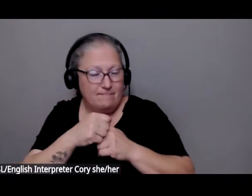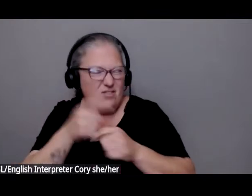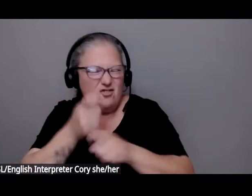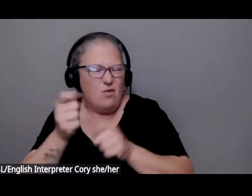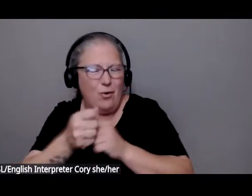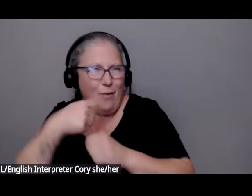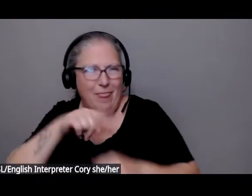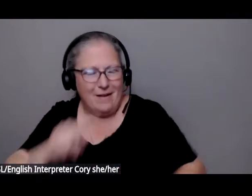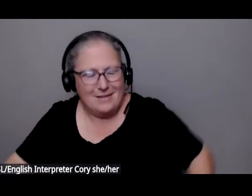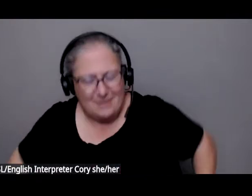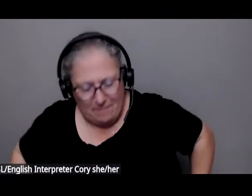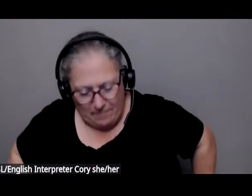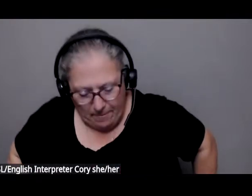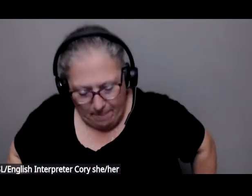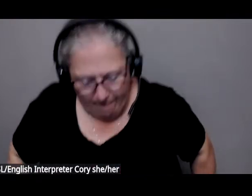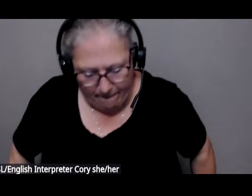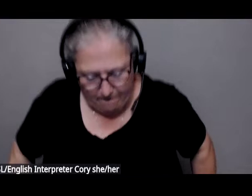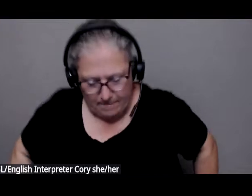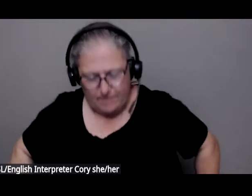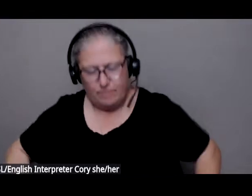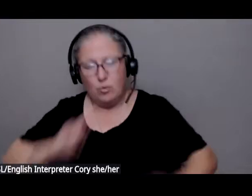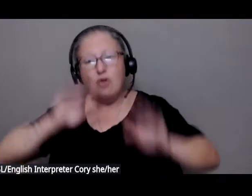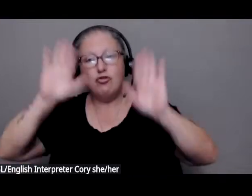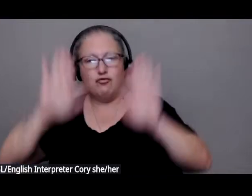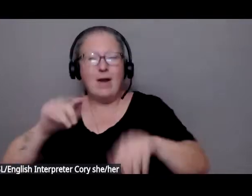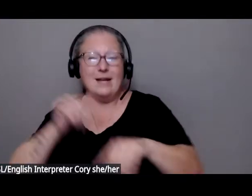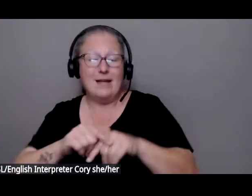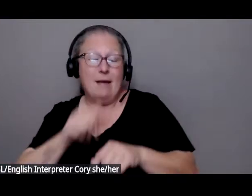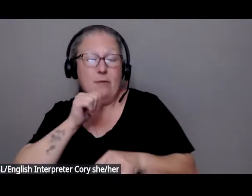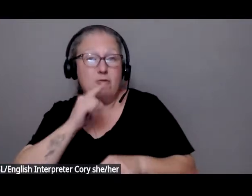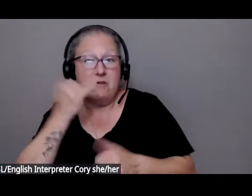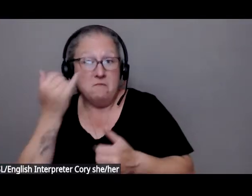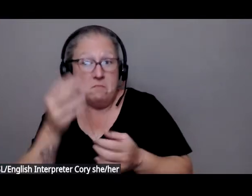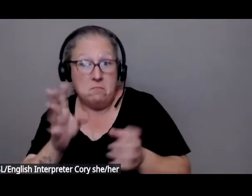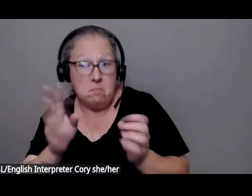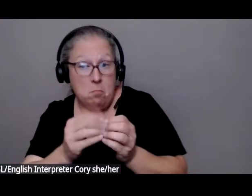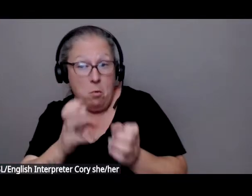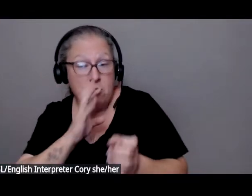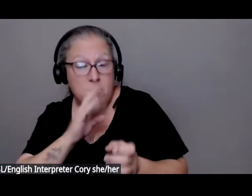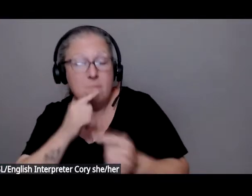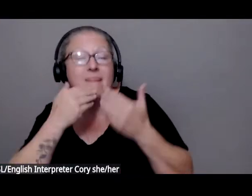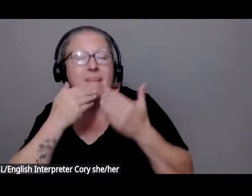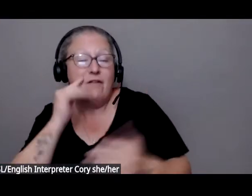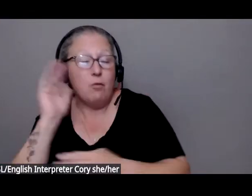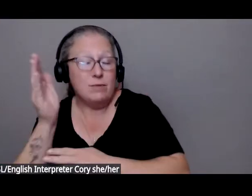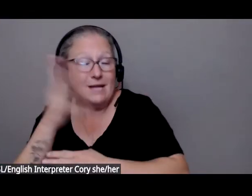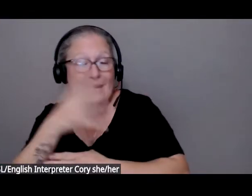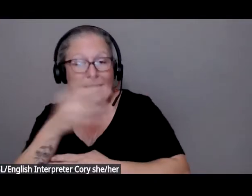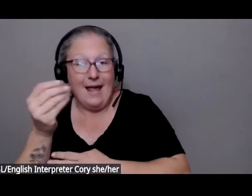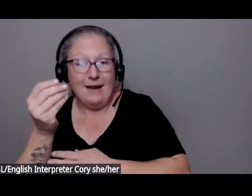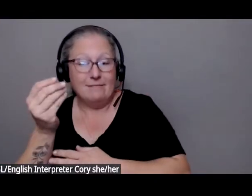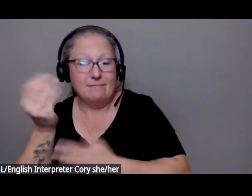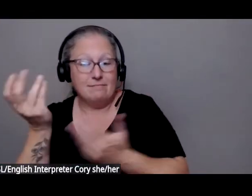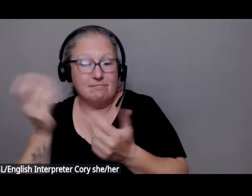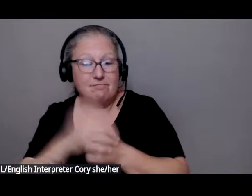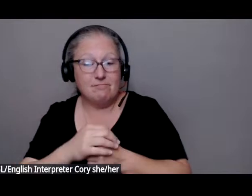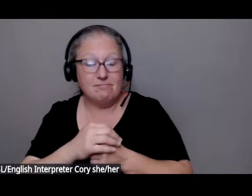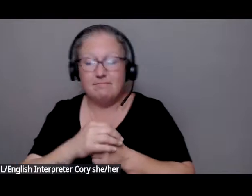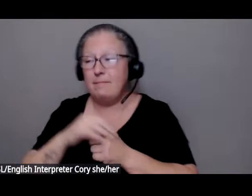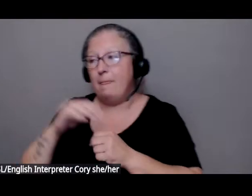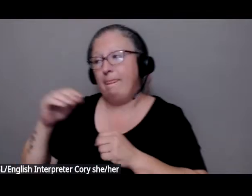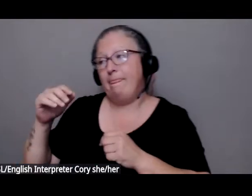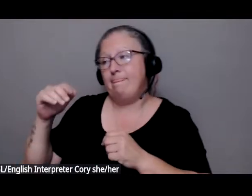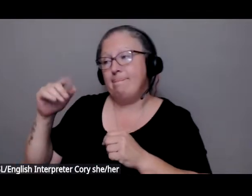us, but it was a great time. So I don't know if anybody else has anything to say, but I want to thank you for presenting. And Okay, well,